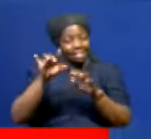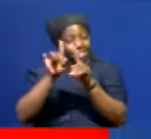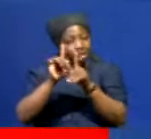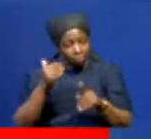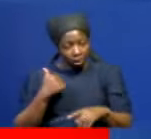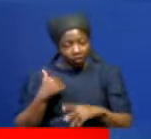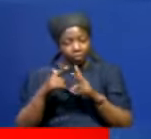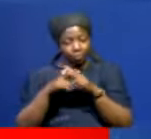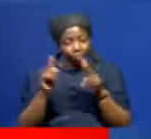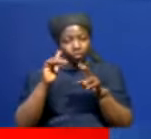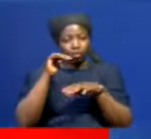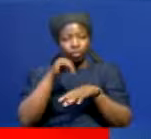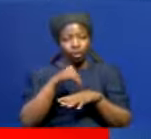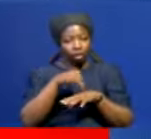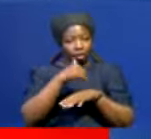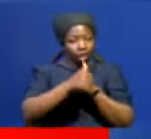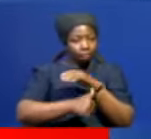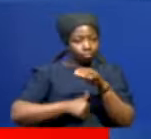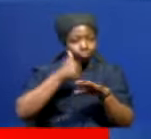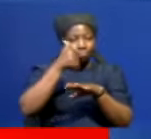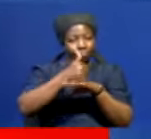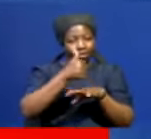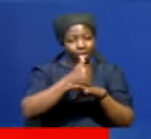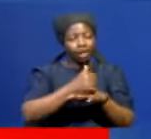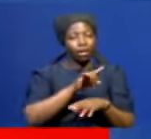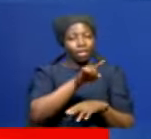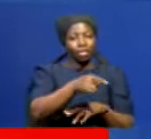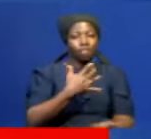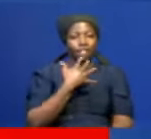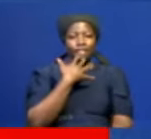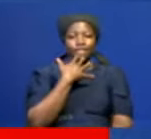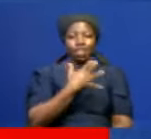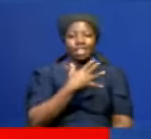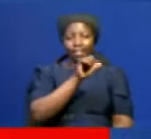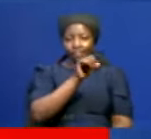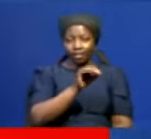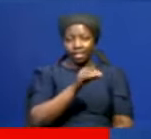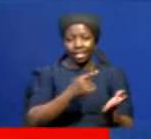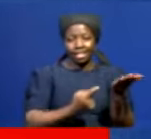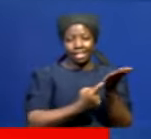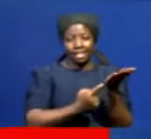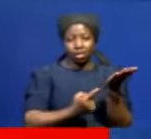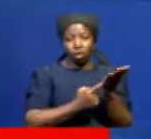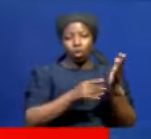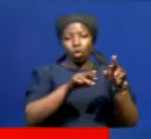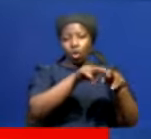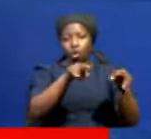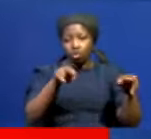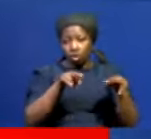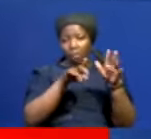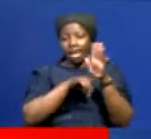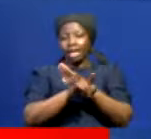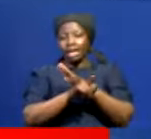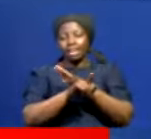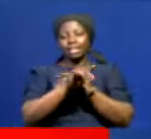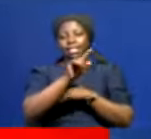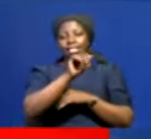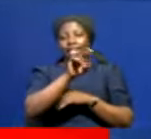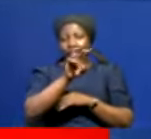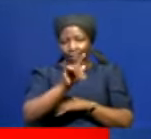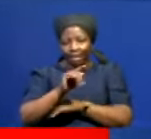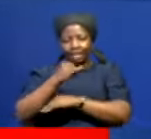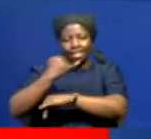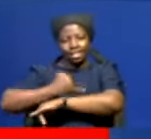up of 1,450 digital laboratories in TVETs, in institutions of higher